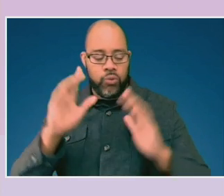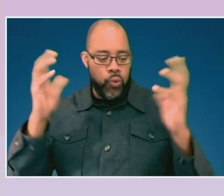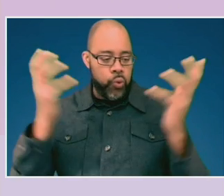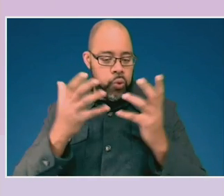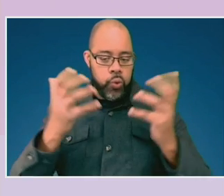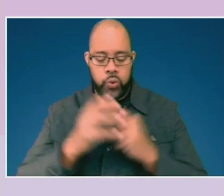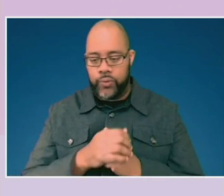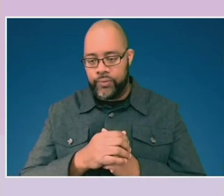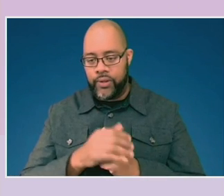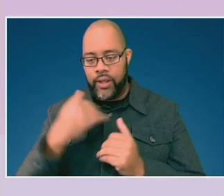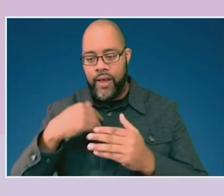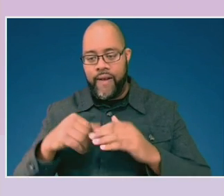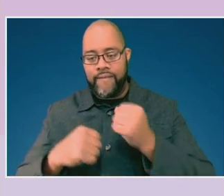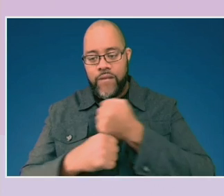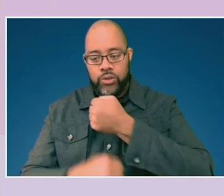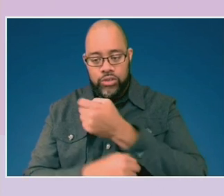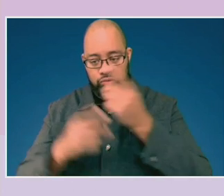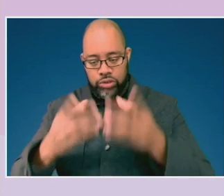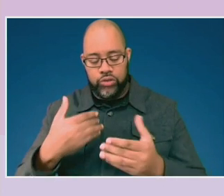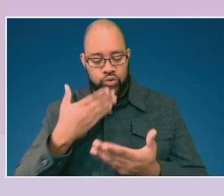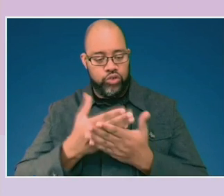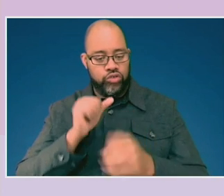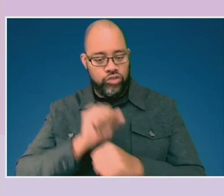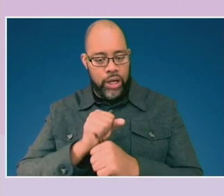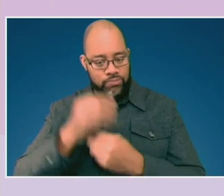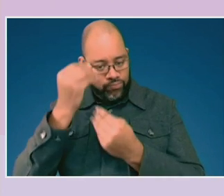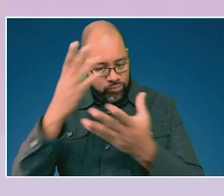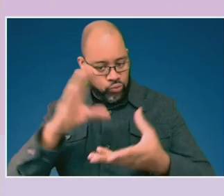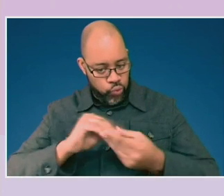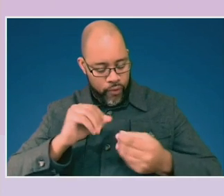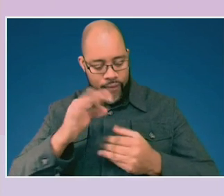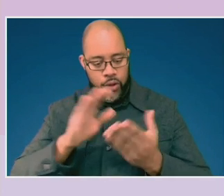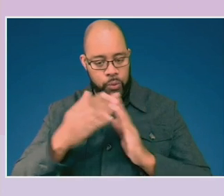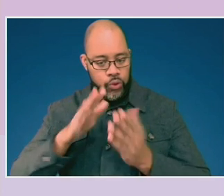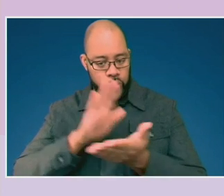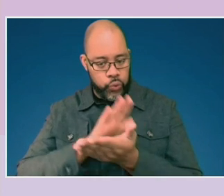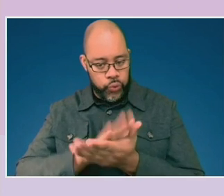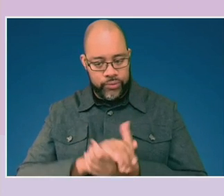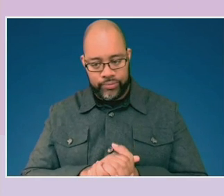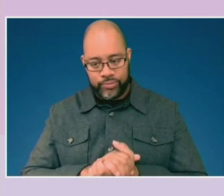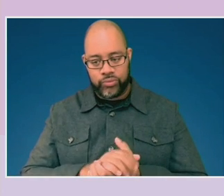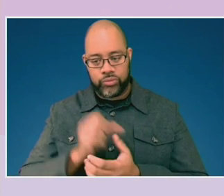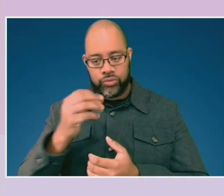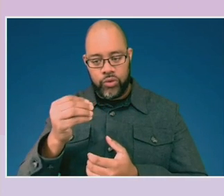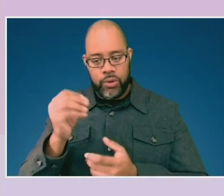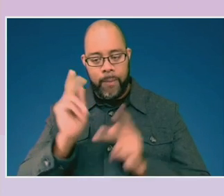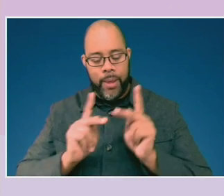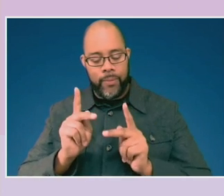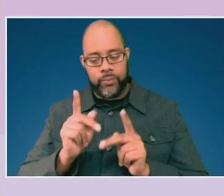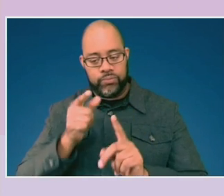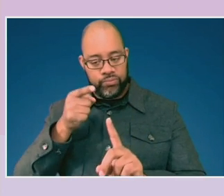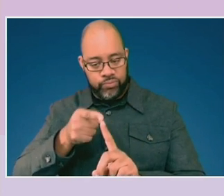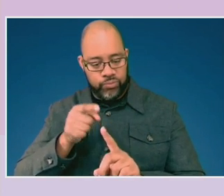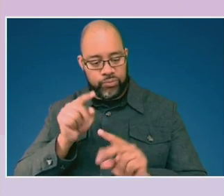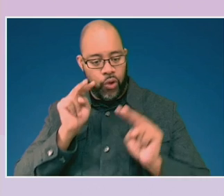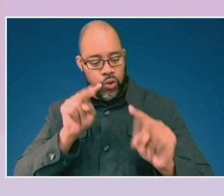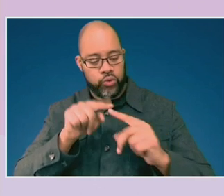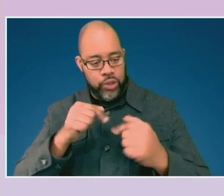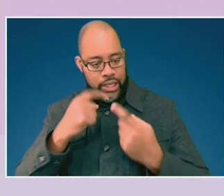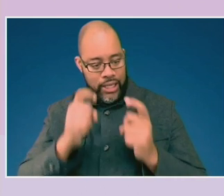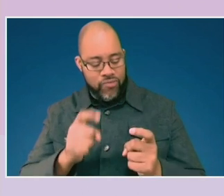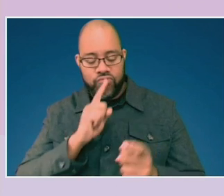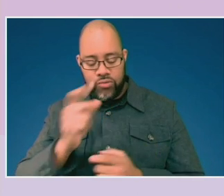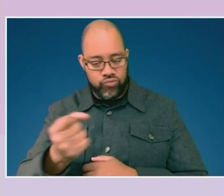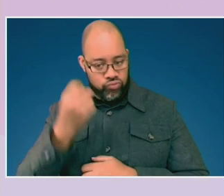our foundation director does a great job of telling the story of community schools. And so the people that are looking to give, they really